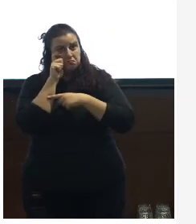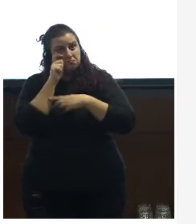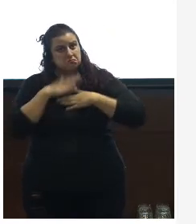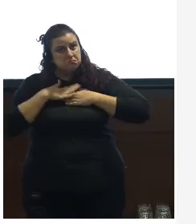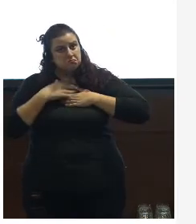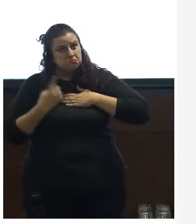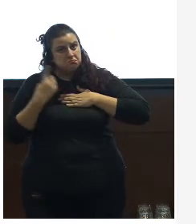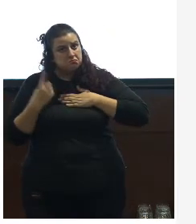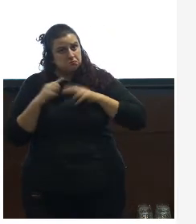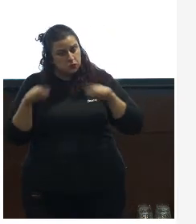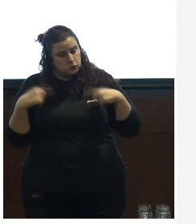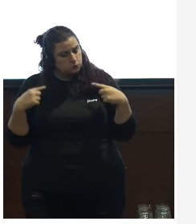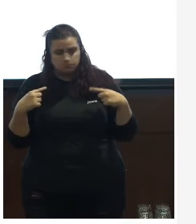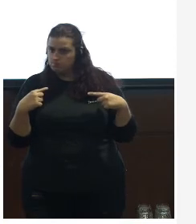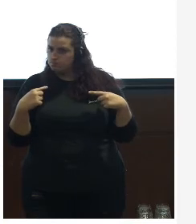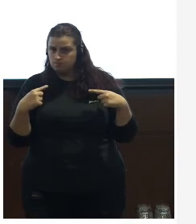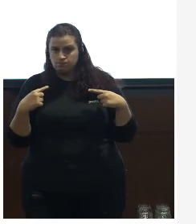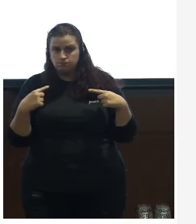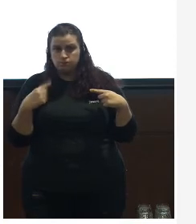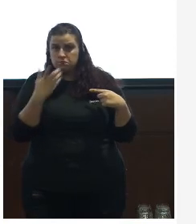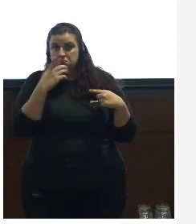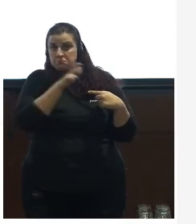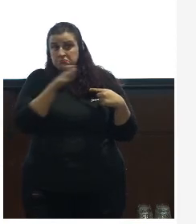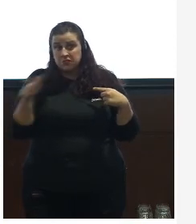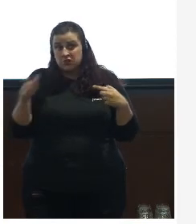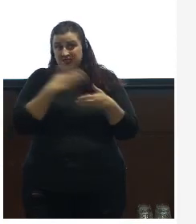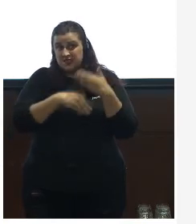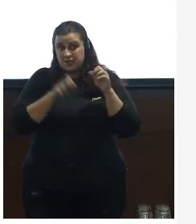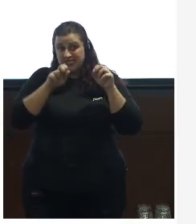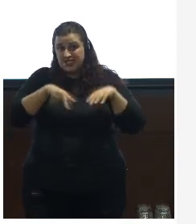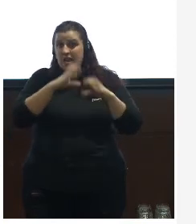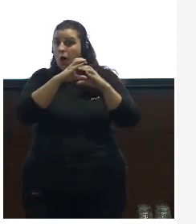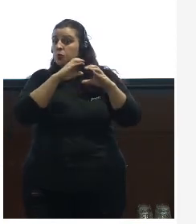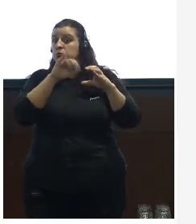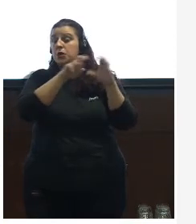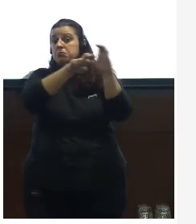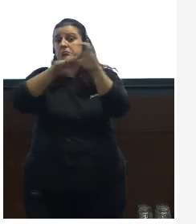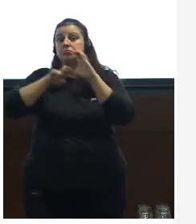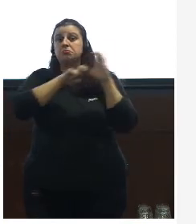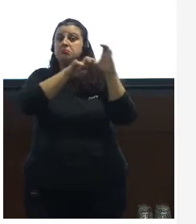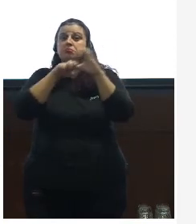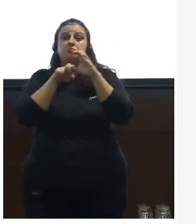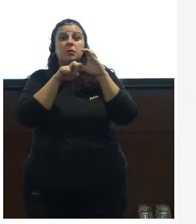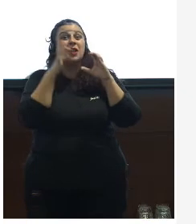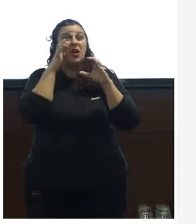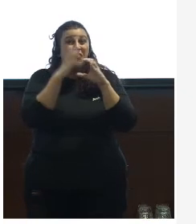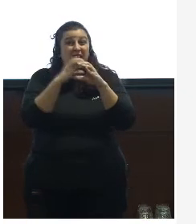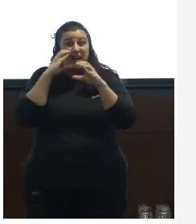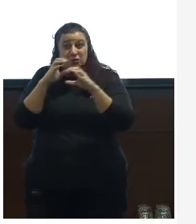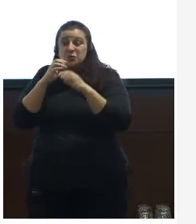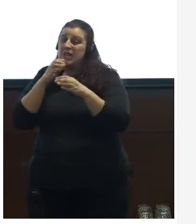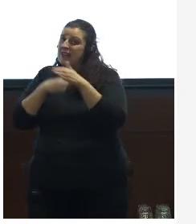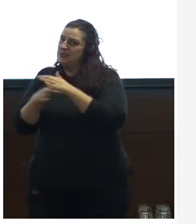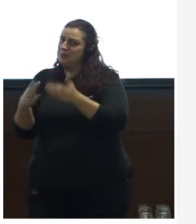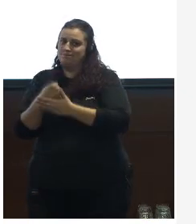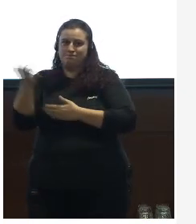buses. However, not all cruise buses are wheelchair accessible. So that means that they're still stuck on that ship. Or they need to